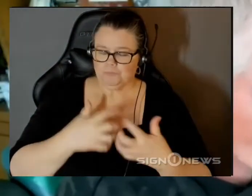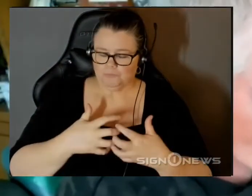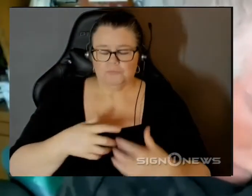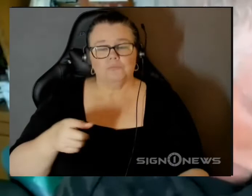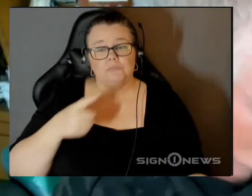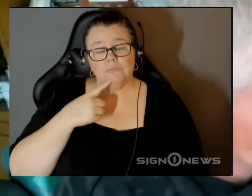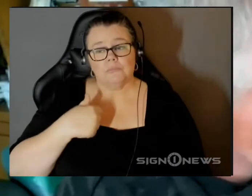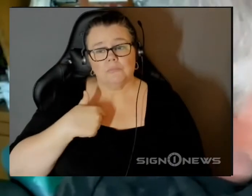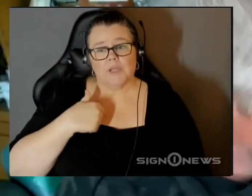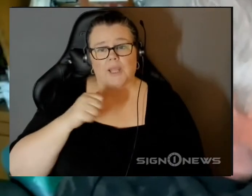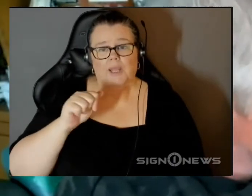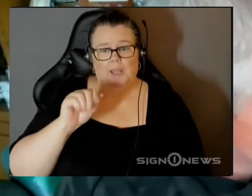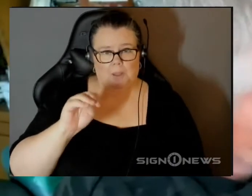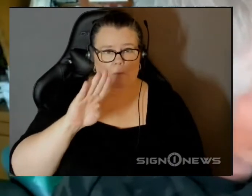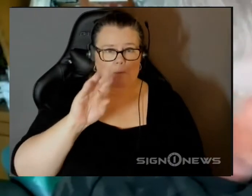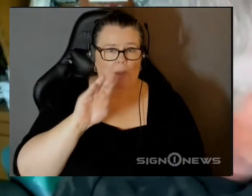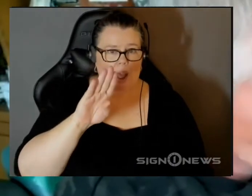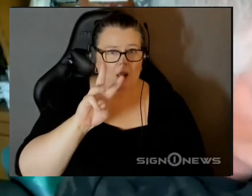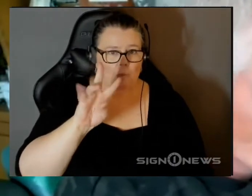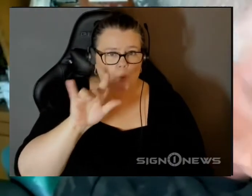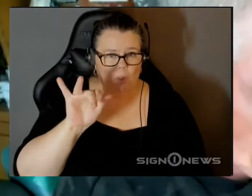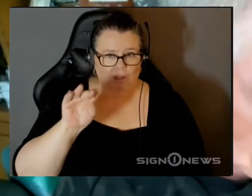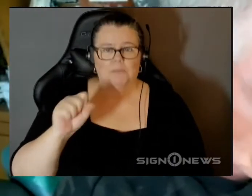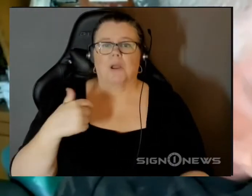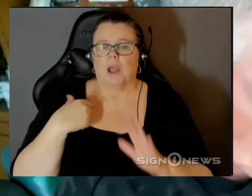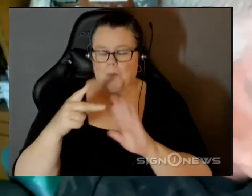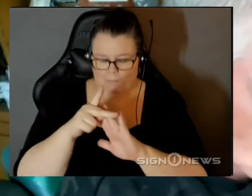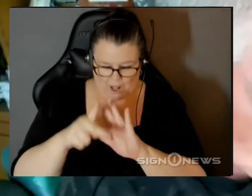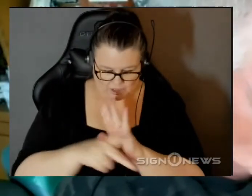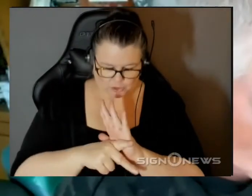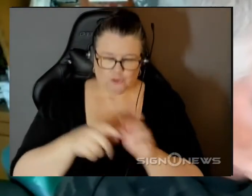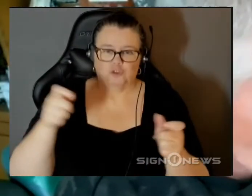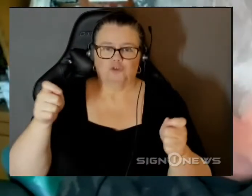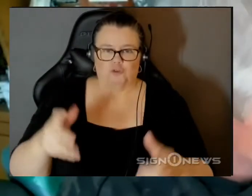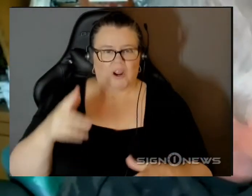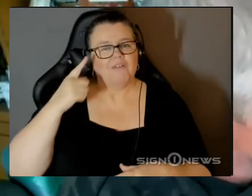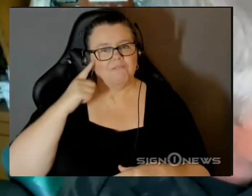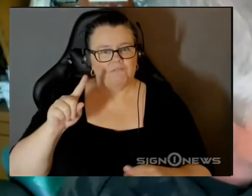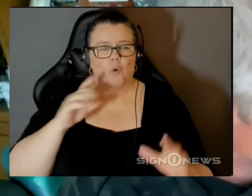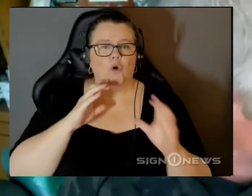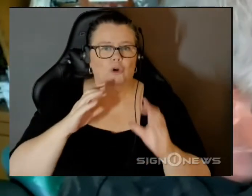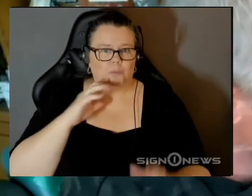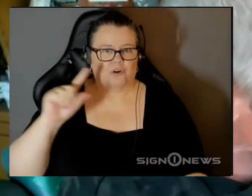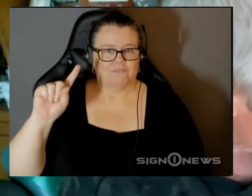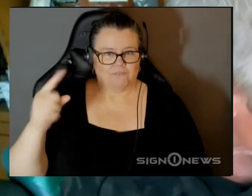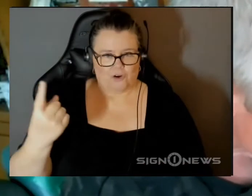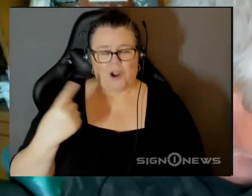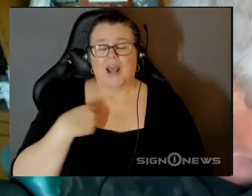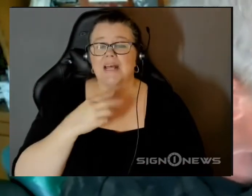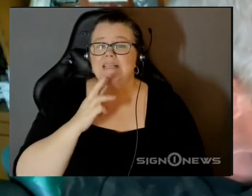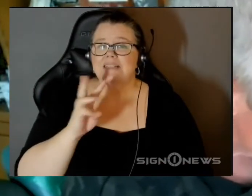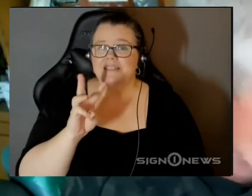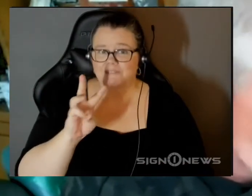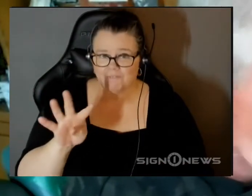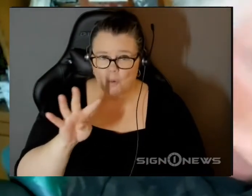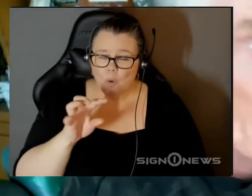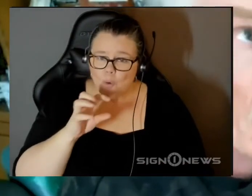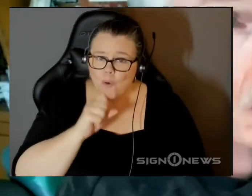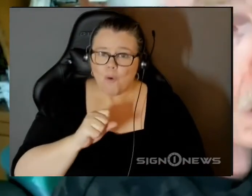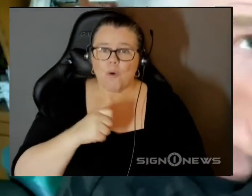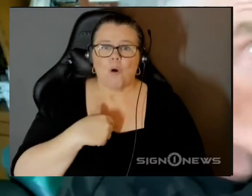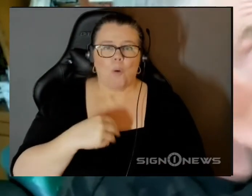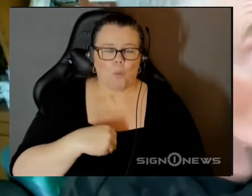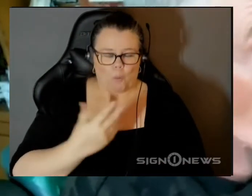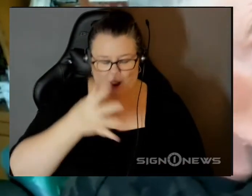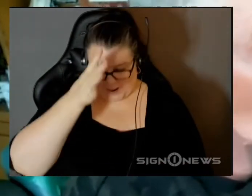of Communication First. I am a 64-year-old white man with cerebral palsy. My pronouns